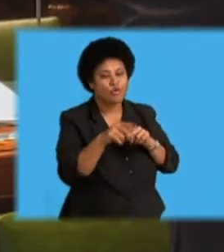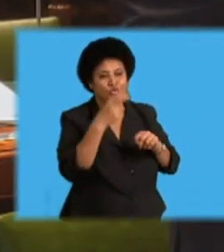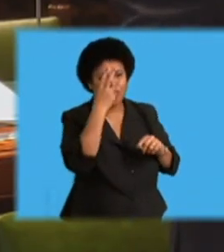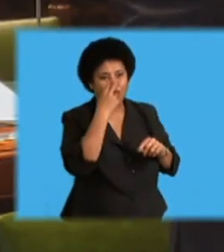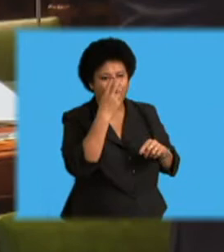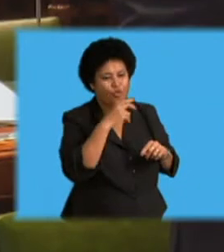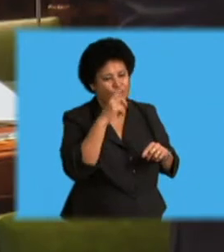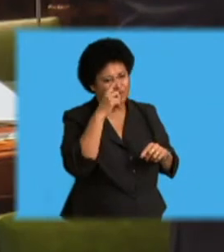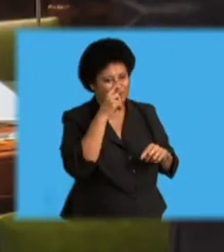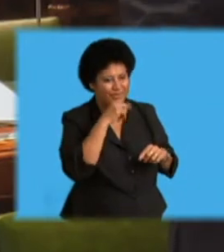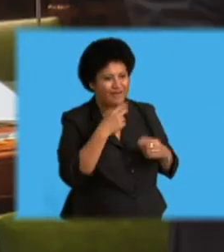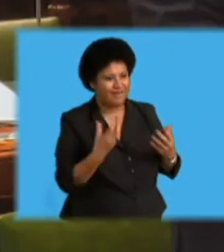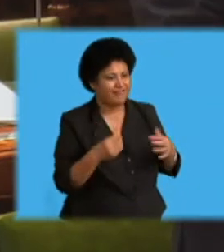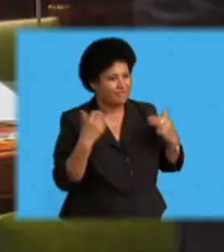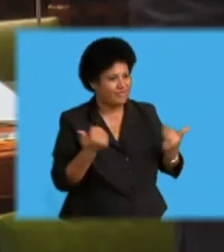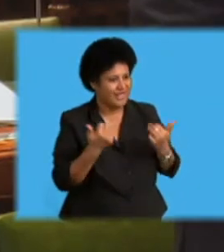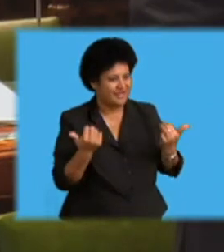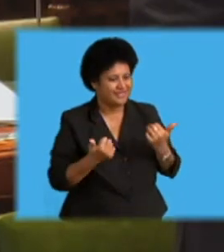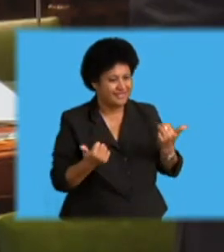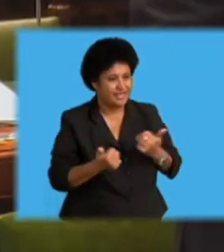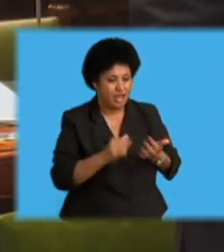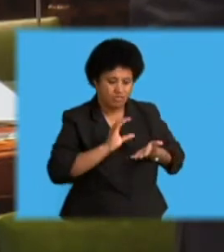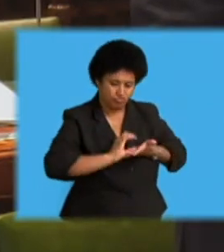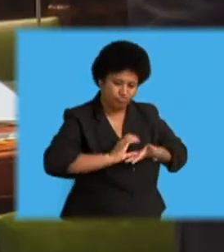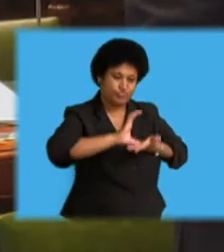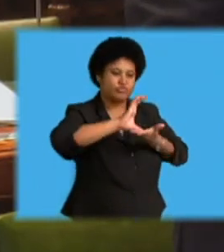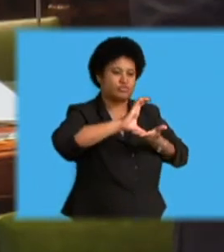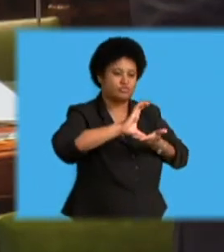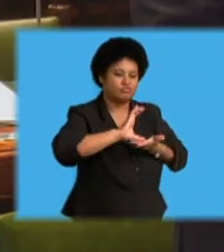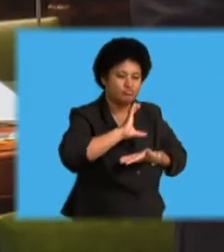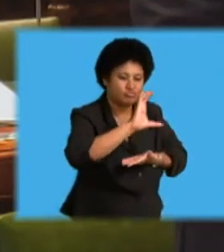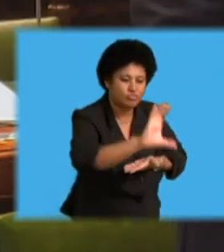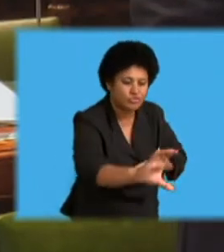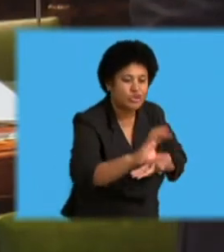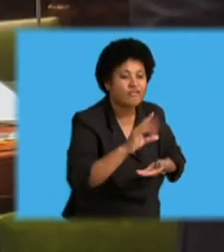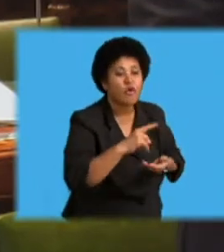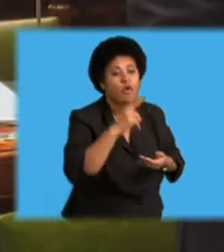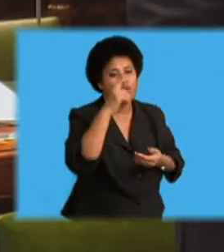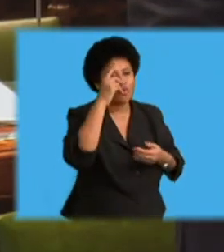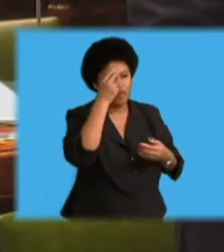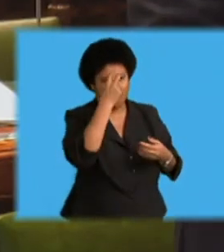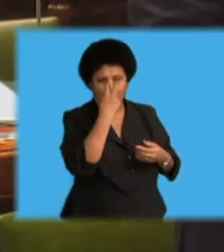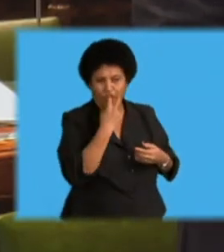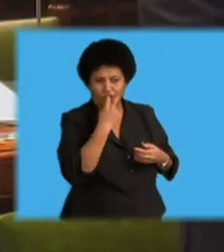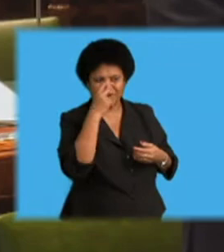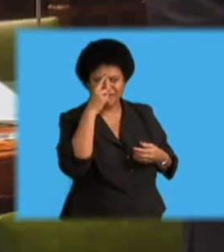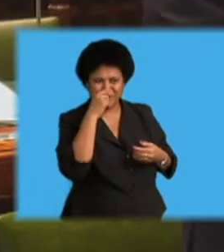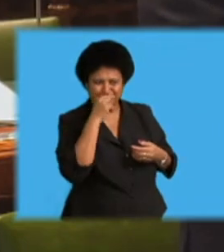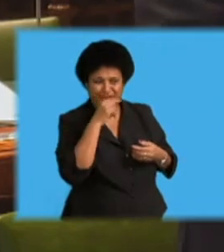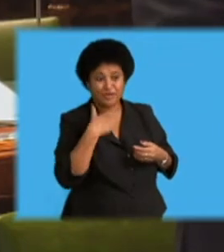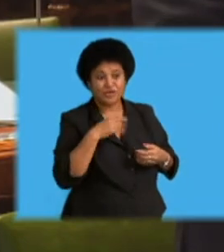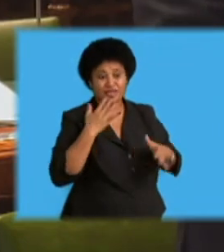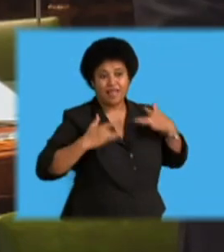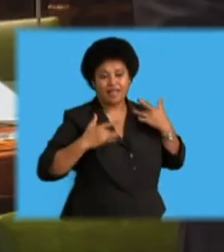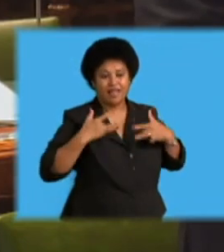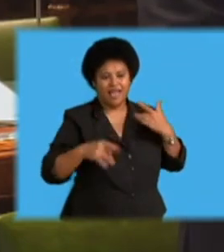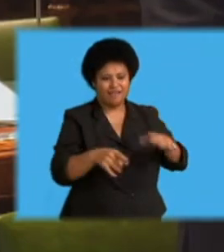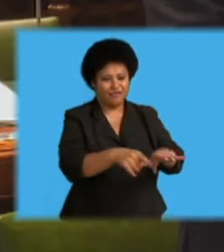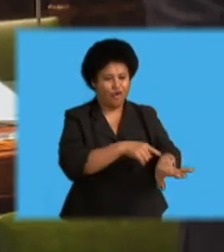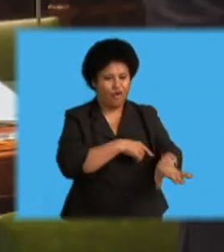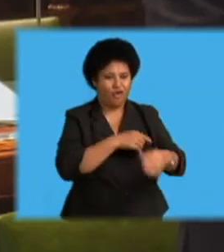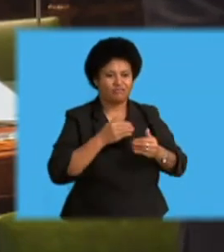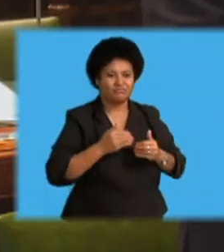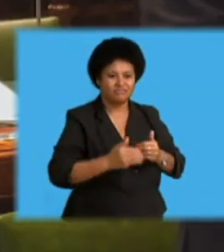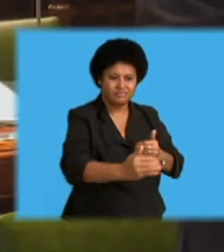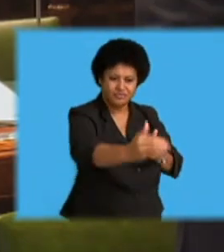budget spend on the elderly because they have a super aging population. They are living much longer. They obviously need other